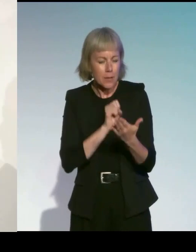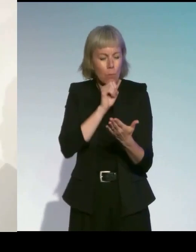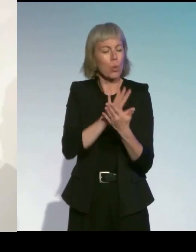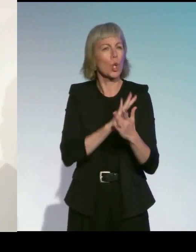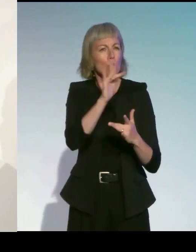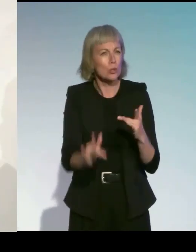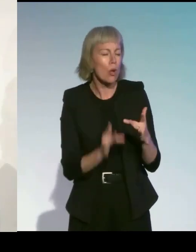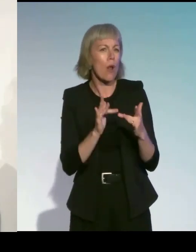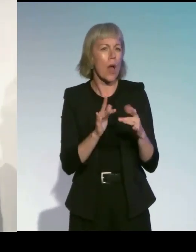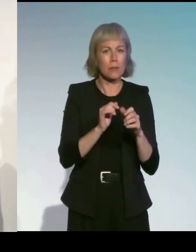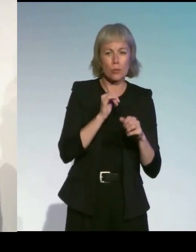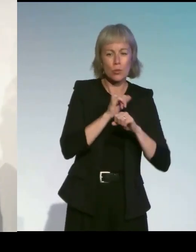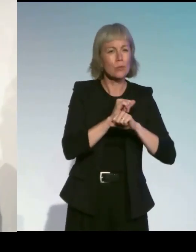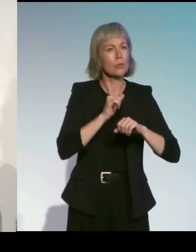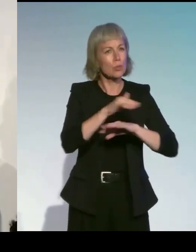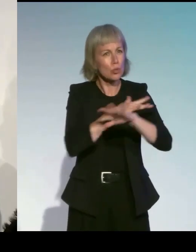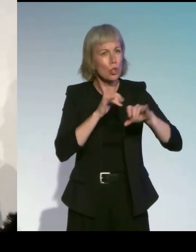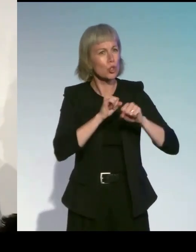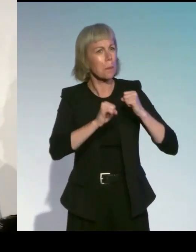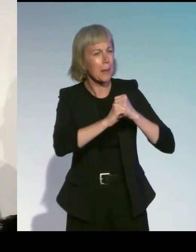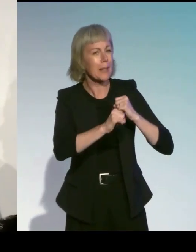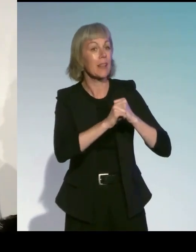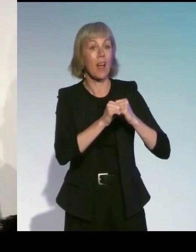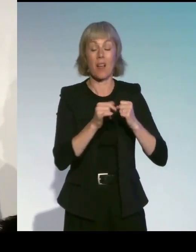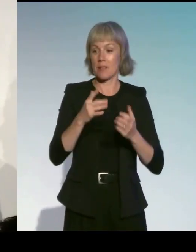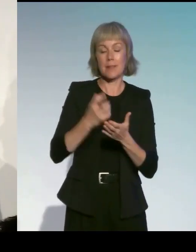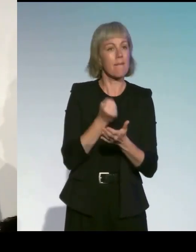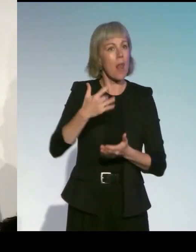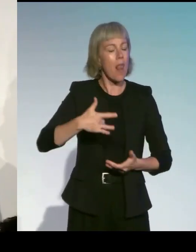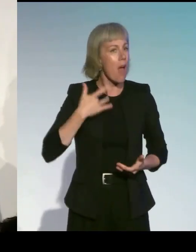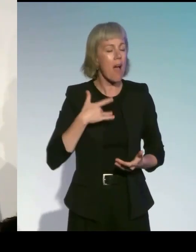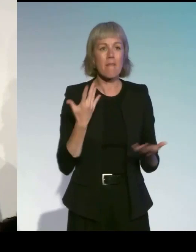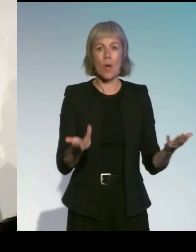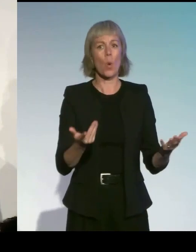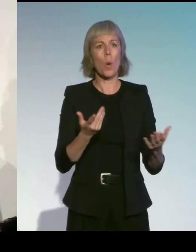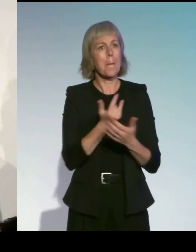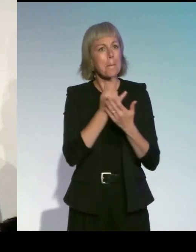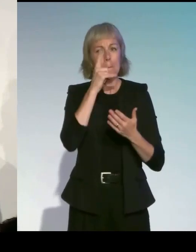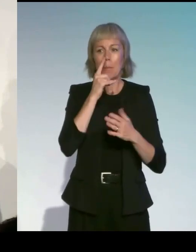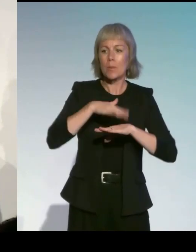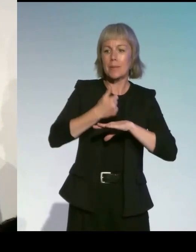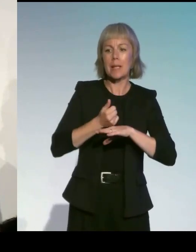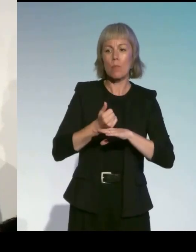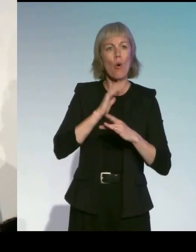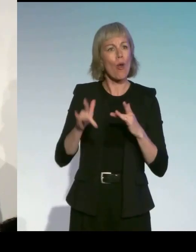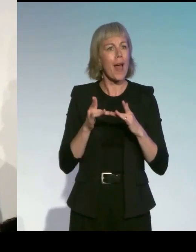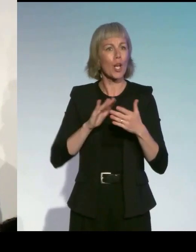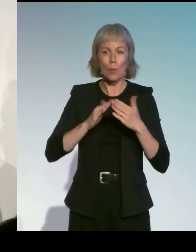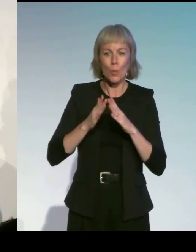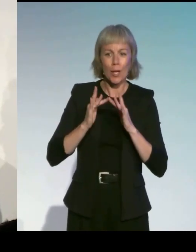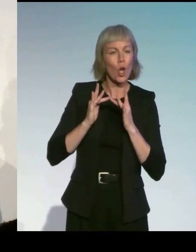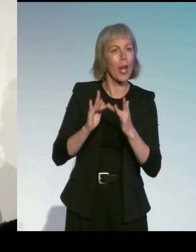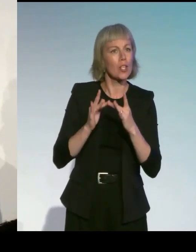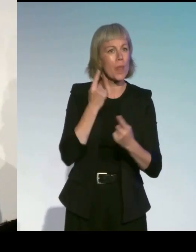huge. It was affirming, it was life-saving, it connected so many people who were in positions of